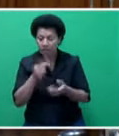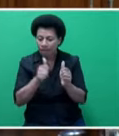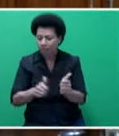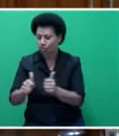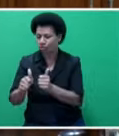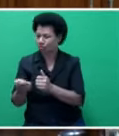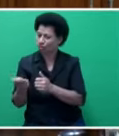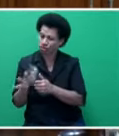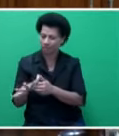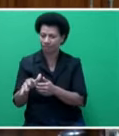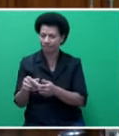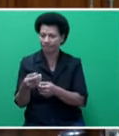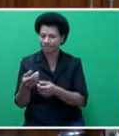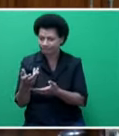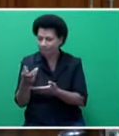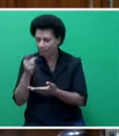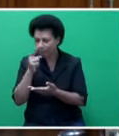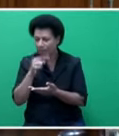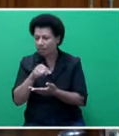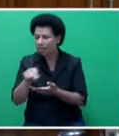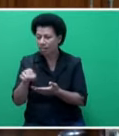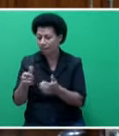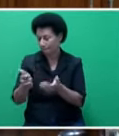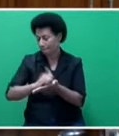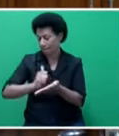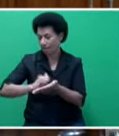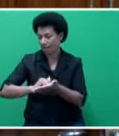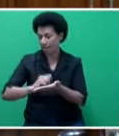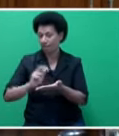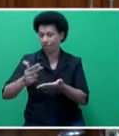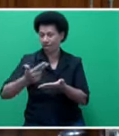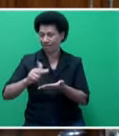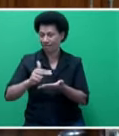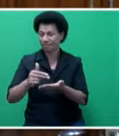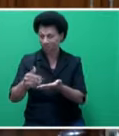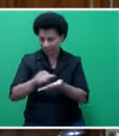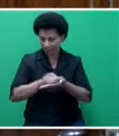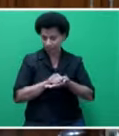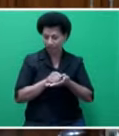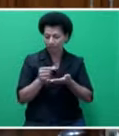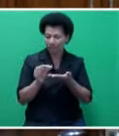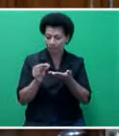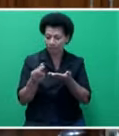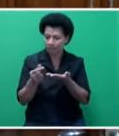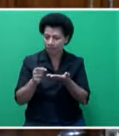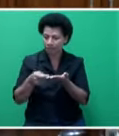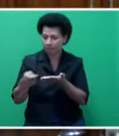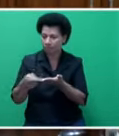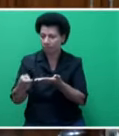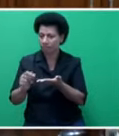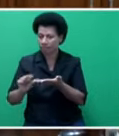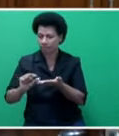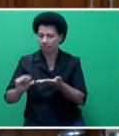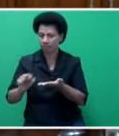arrangements with the people who actually bought things from them on hire purchase. Some people actually have gone back and returned their goods and say, look, we